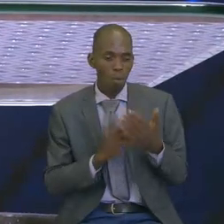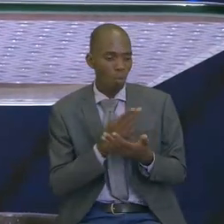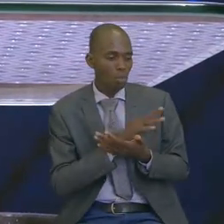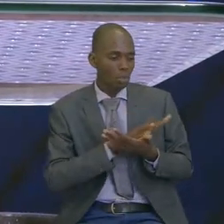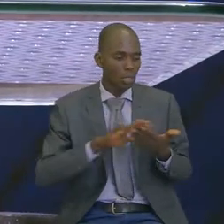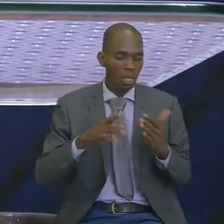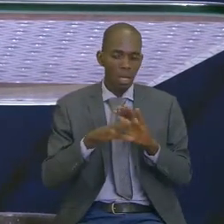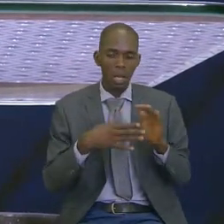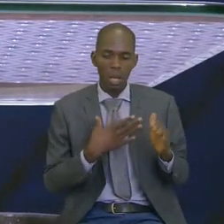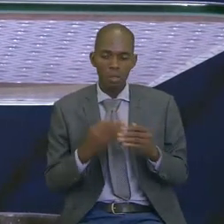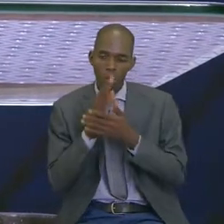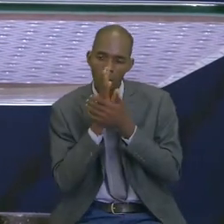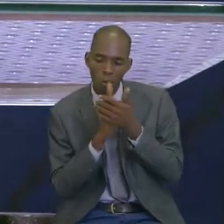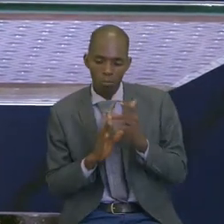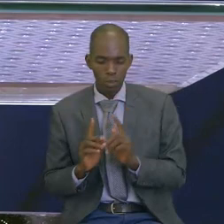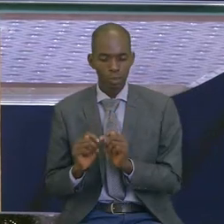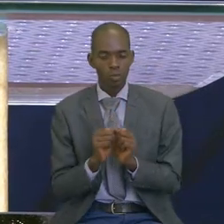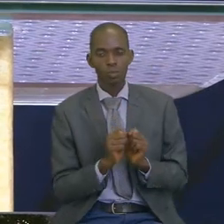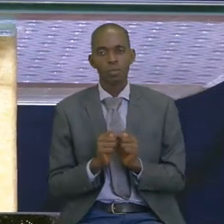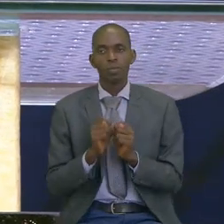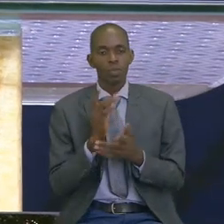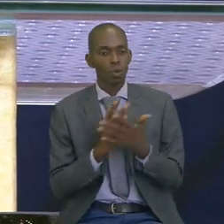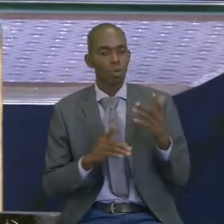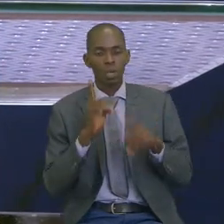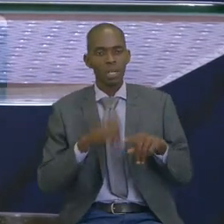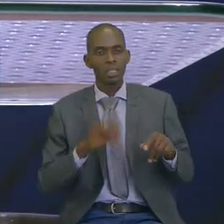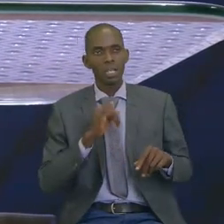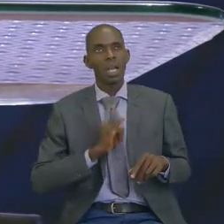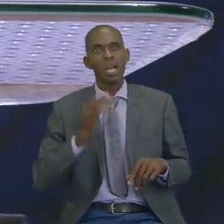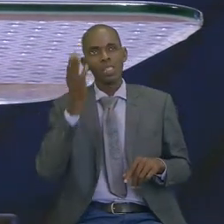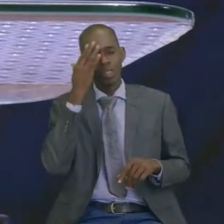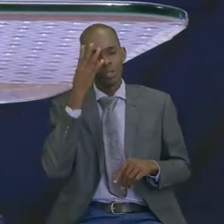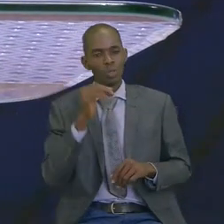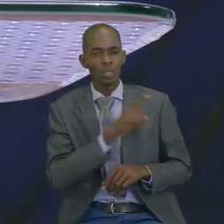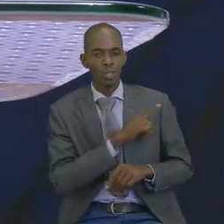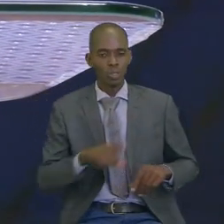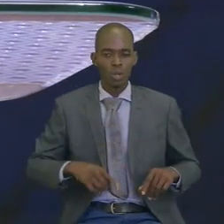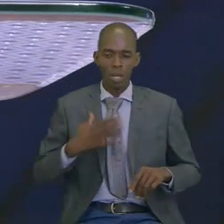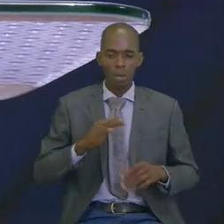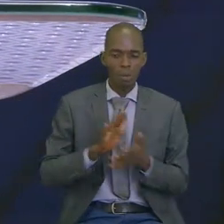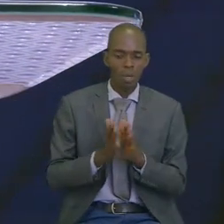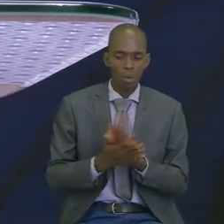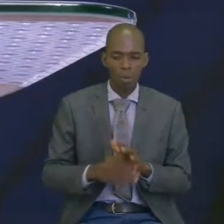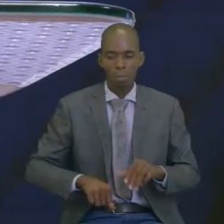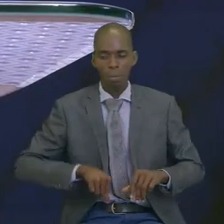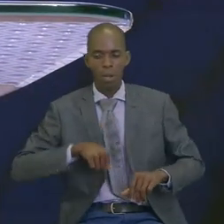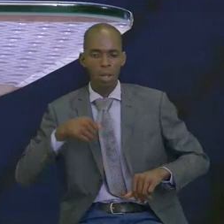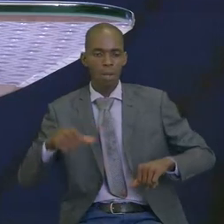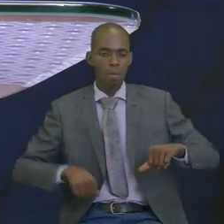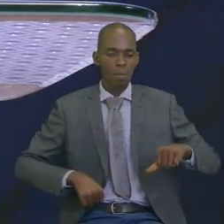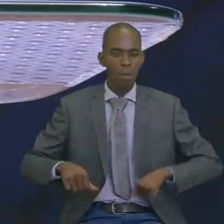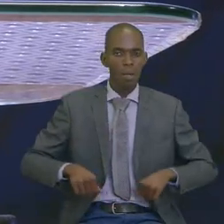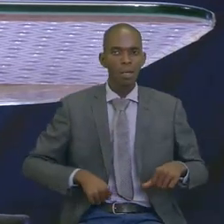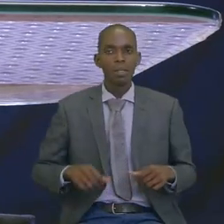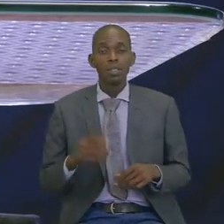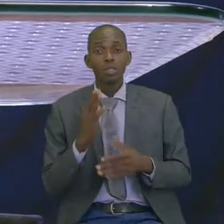go together. Somebody cannot say, I know the Lord, and is pompous and proud and haughty. Somebody cannot